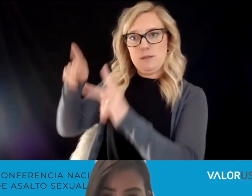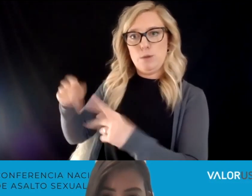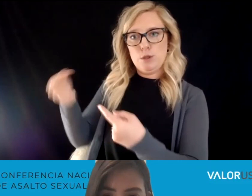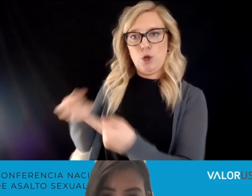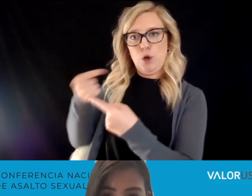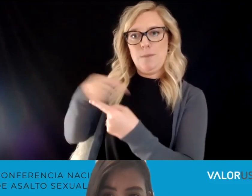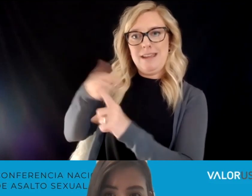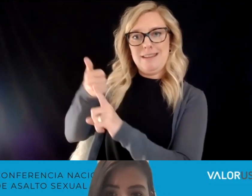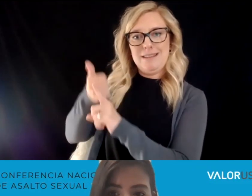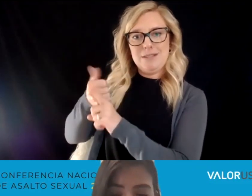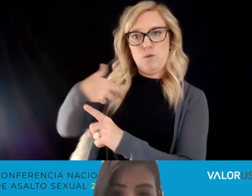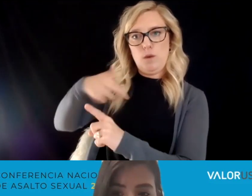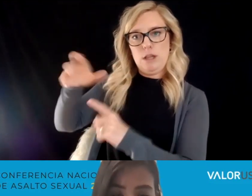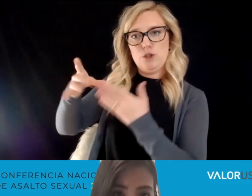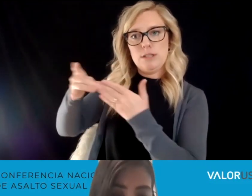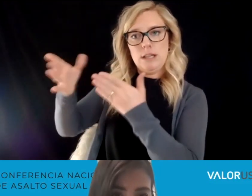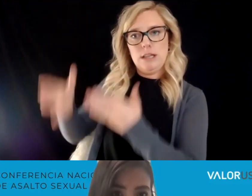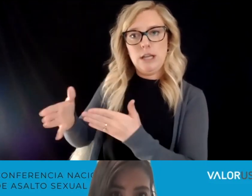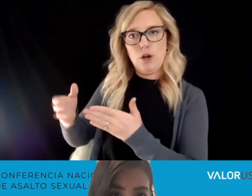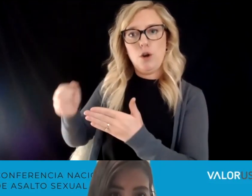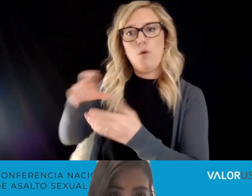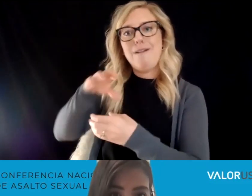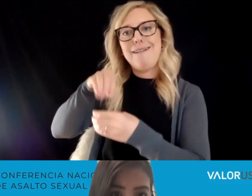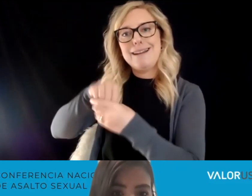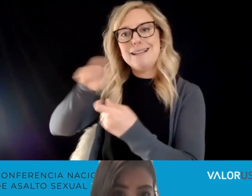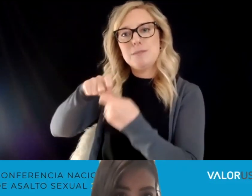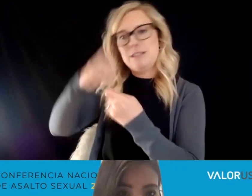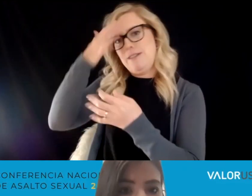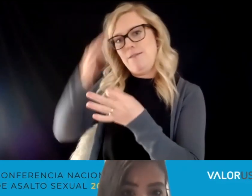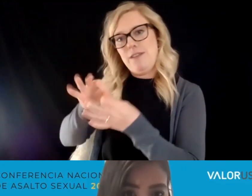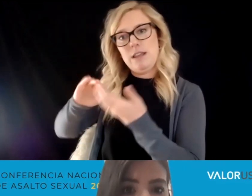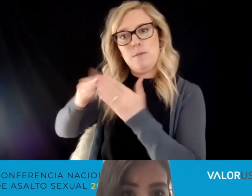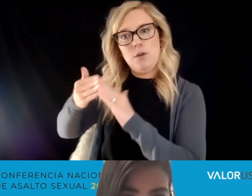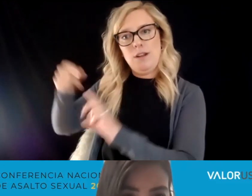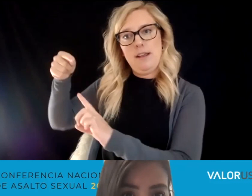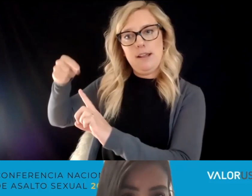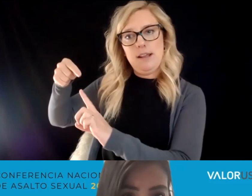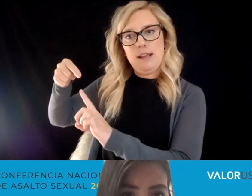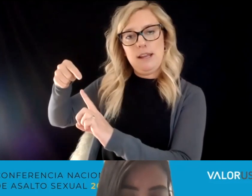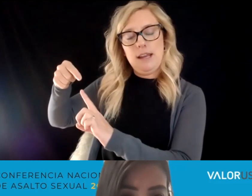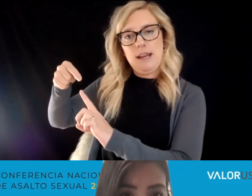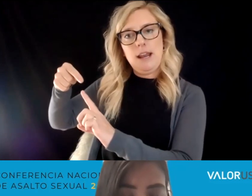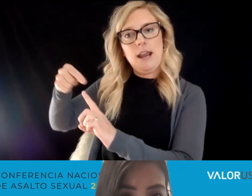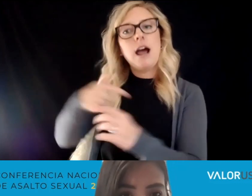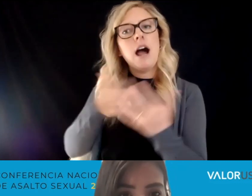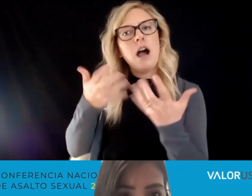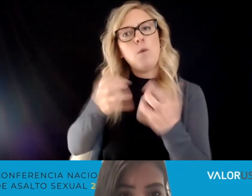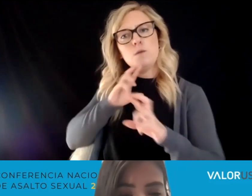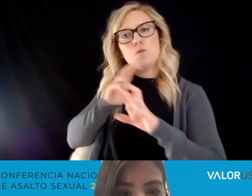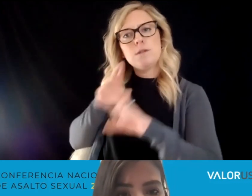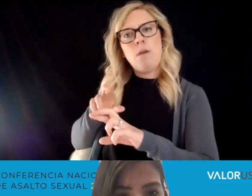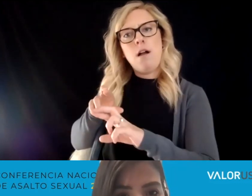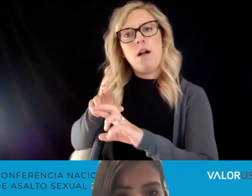or she's part of this faith-based community, and I want to respond to that.